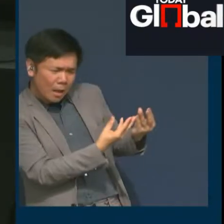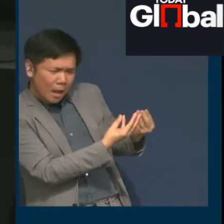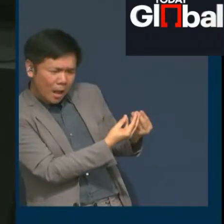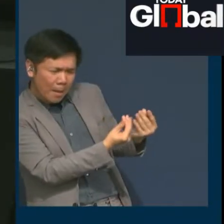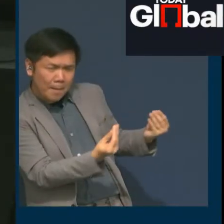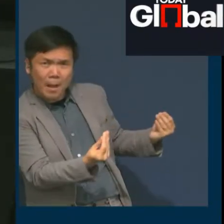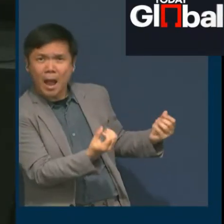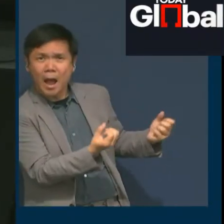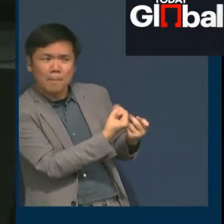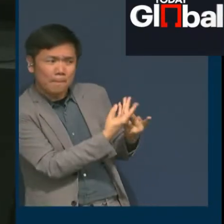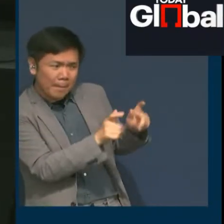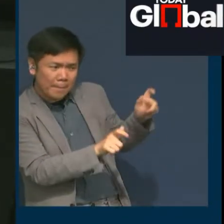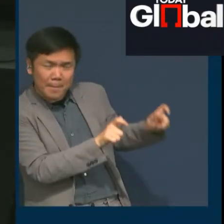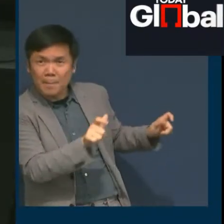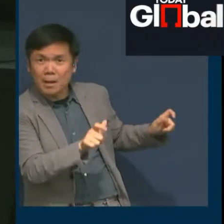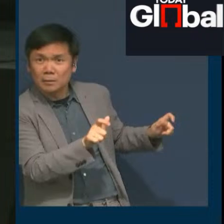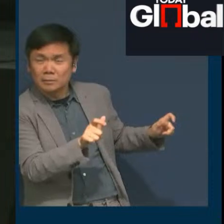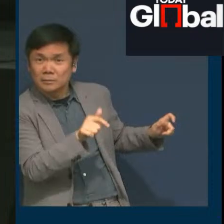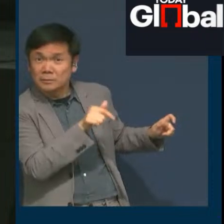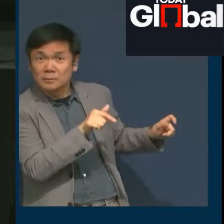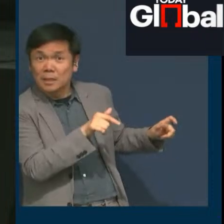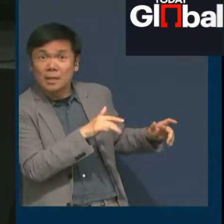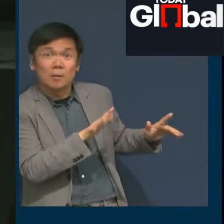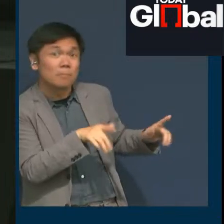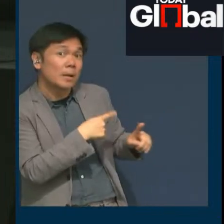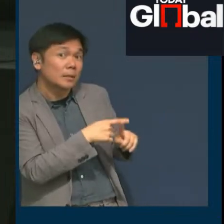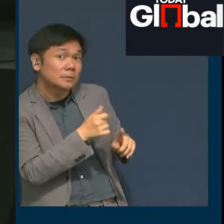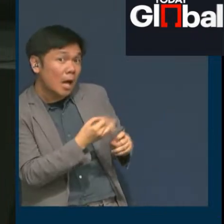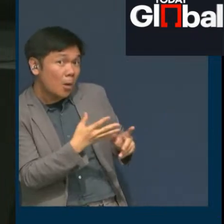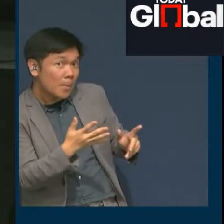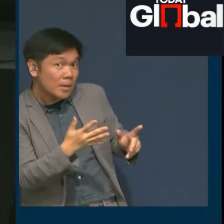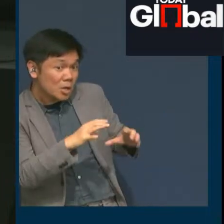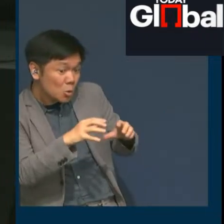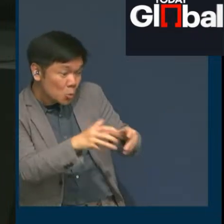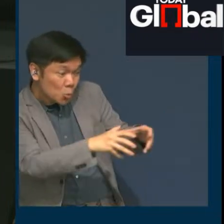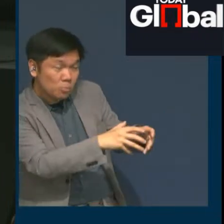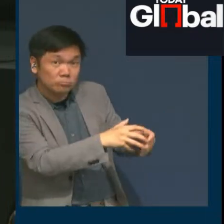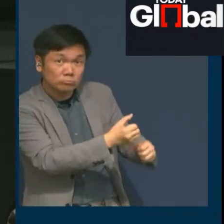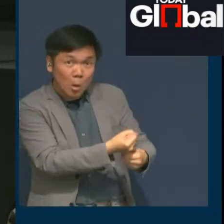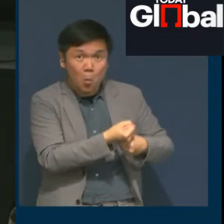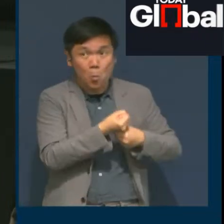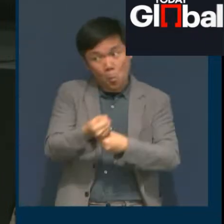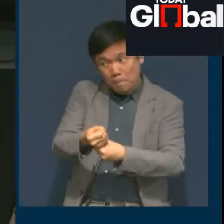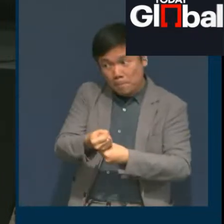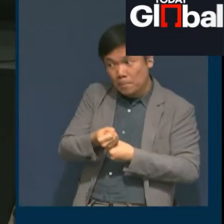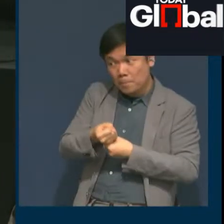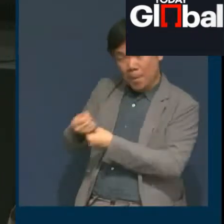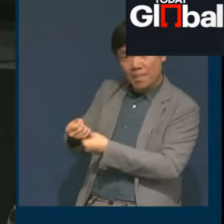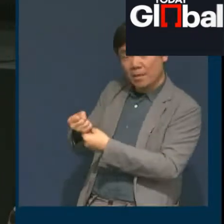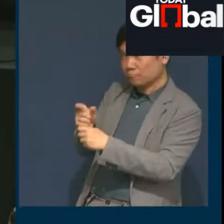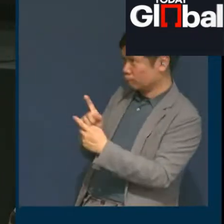that represent them that took part in the process of the preparation